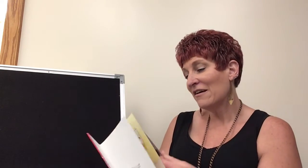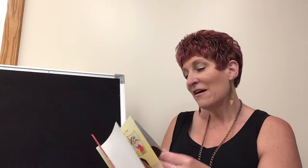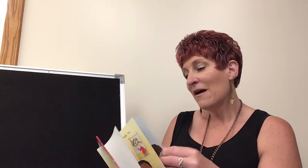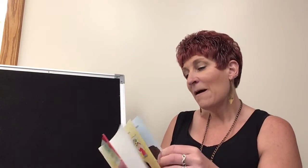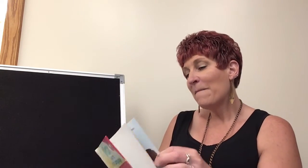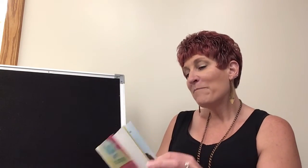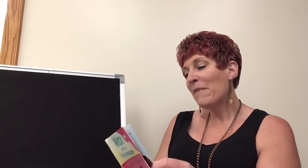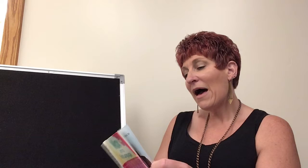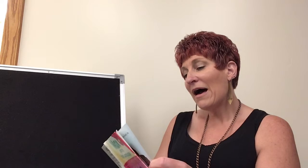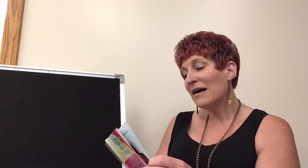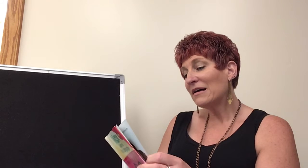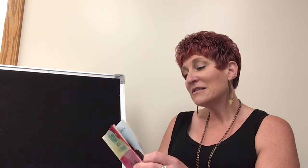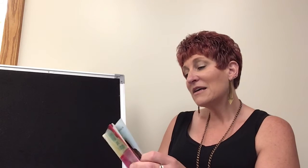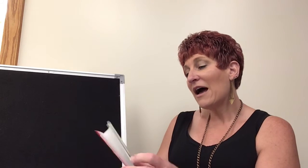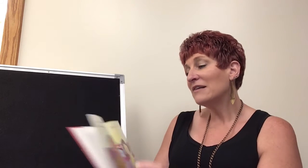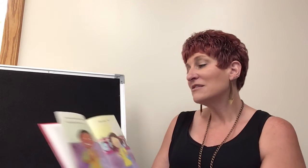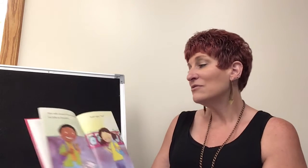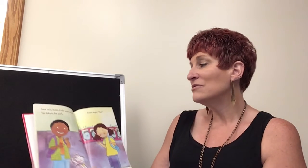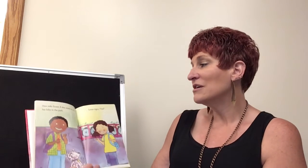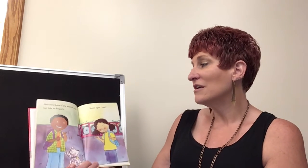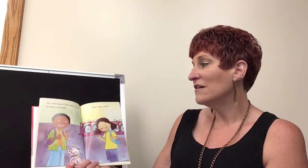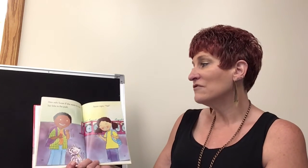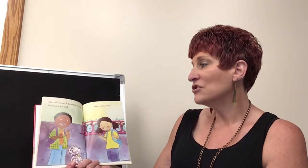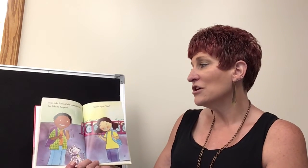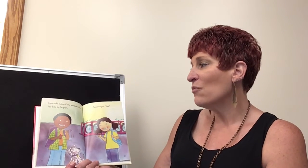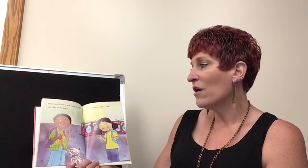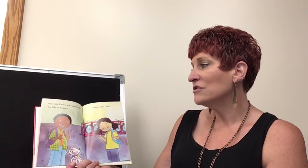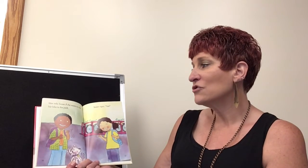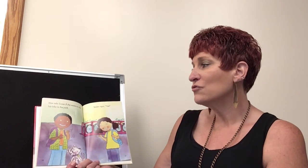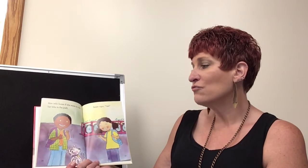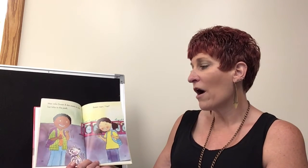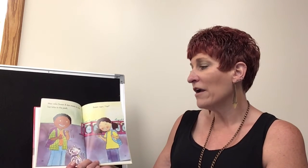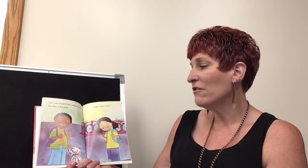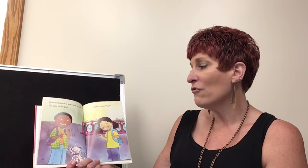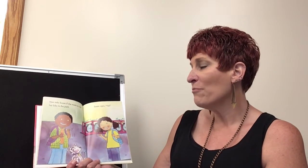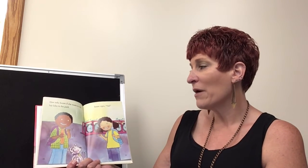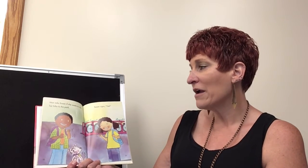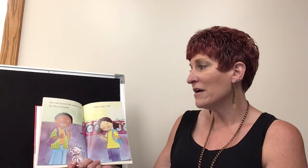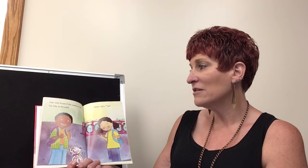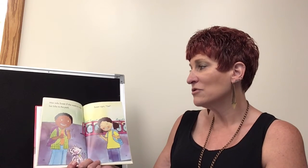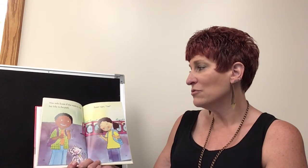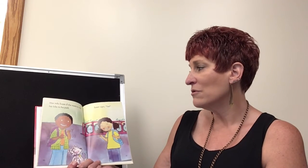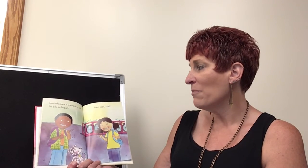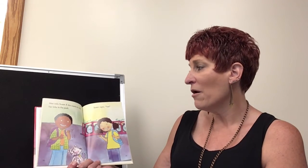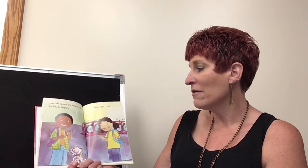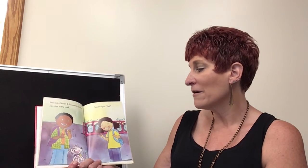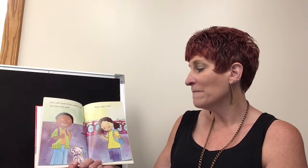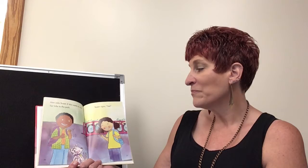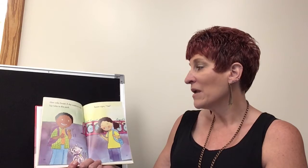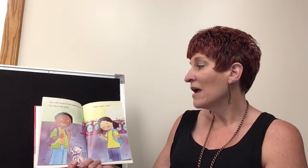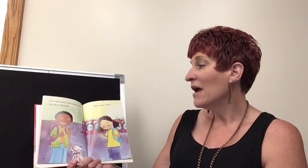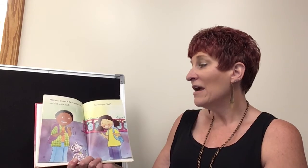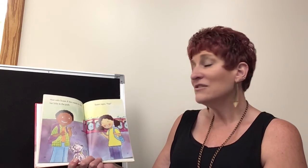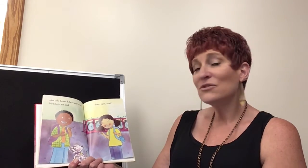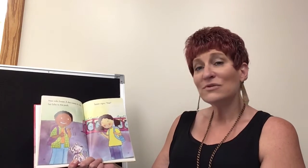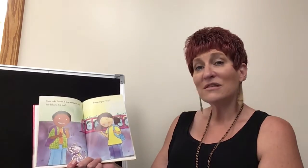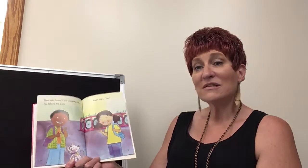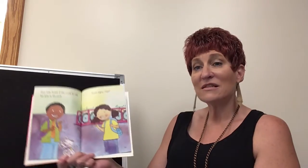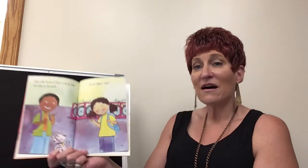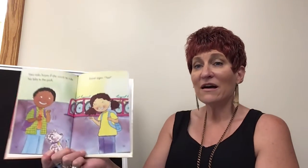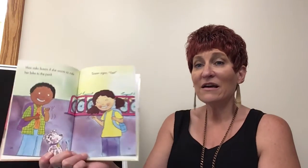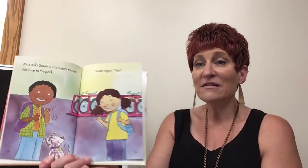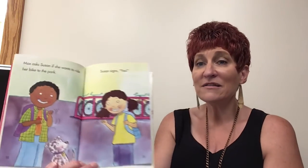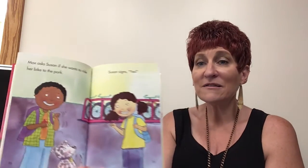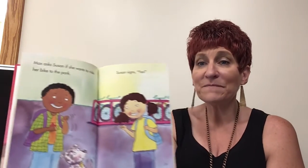sign. Max asks Susan if she wants to ride her bike to the park. And